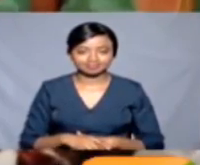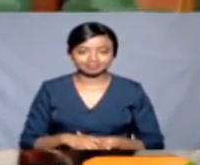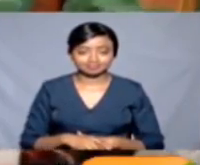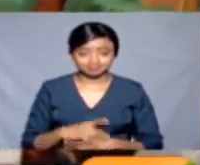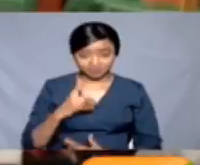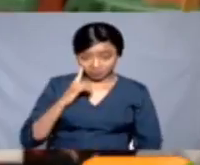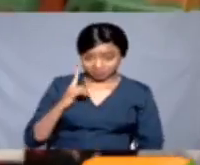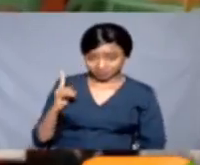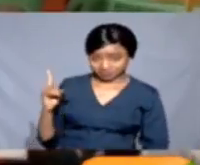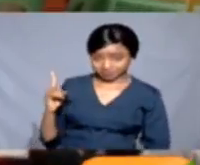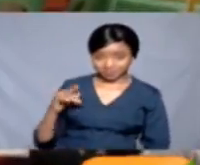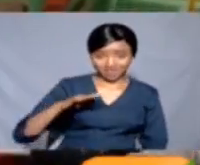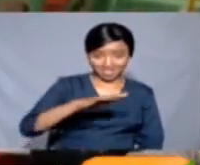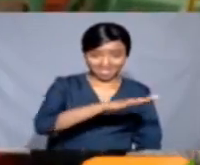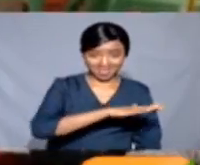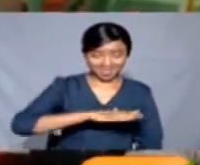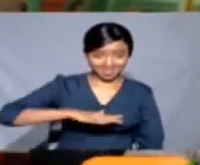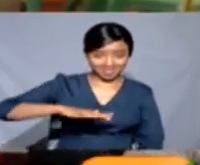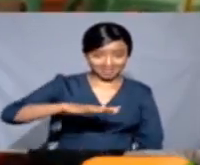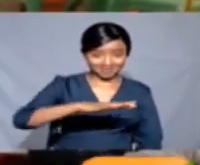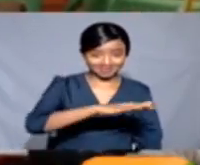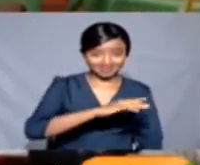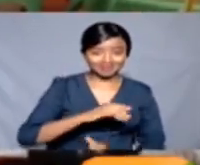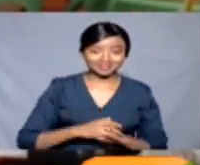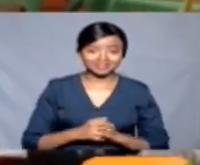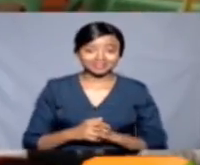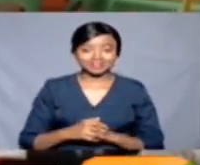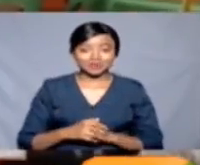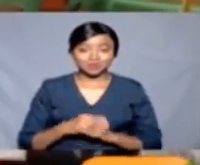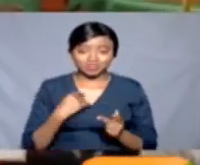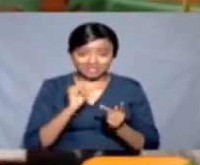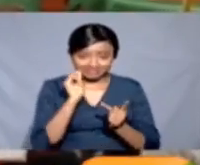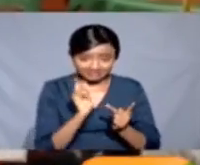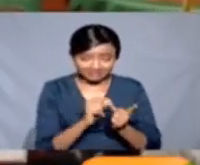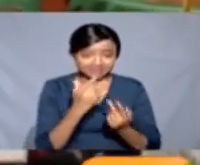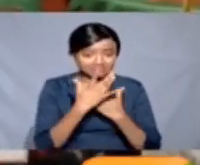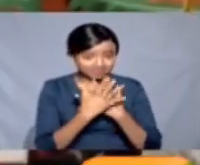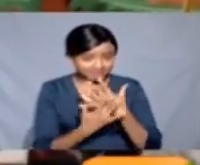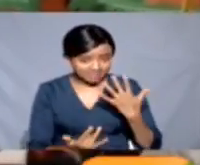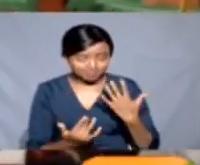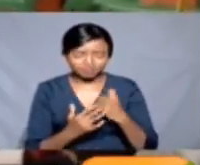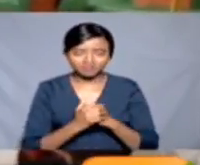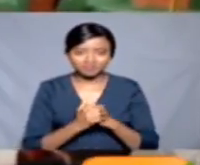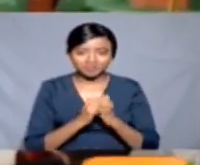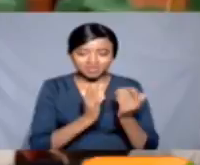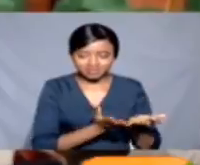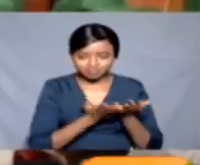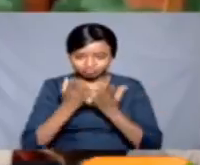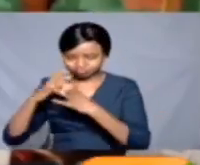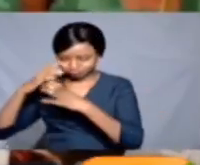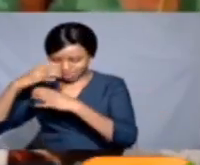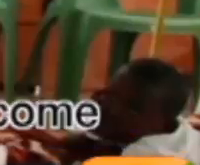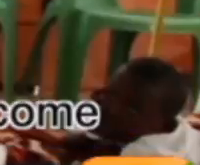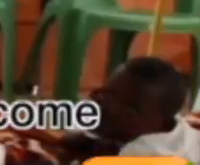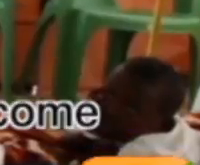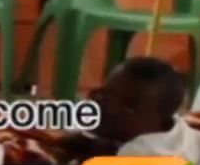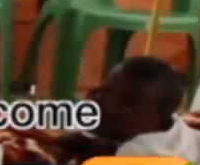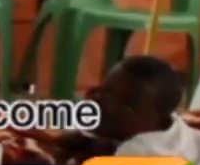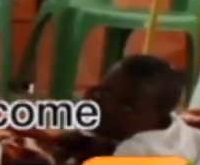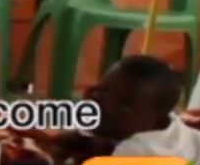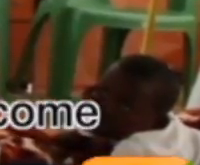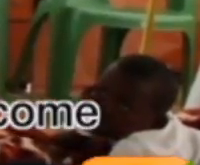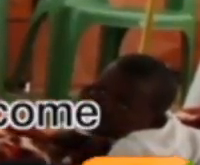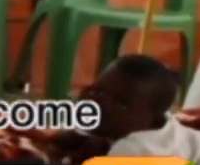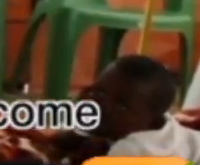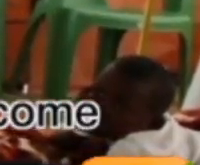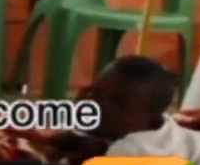Hii eneo ya hapa njo kwenye wanakokotiaka damu, wanaipeleka ku laboratoire, inafaa saa moja,